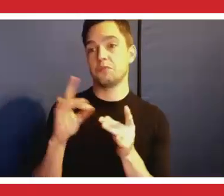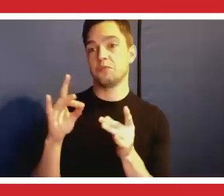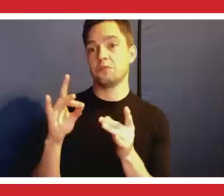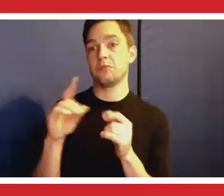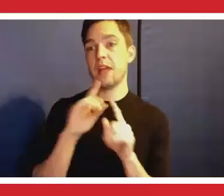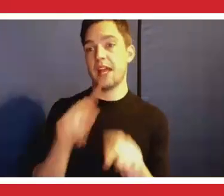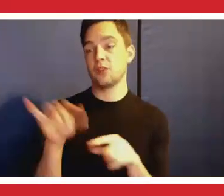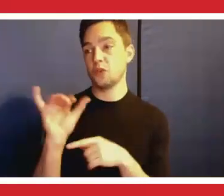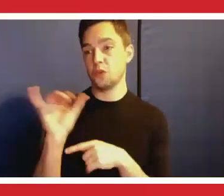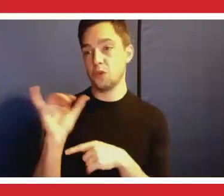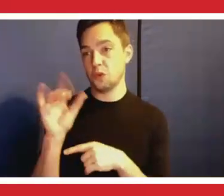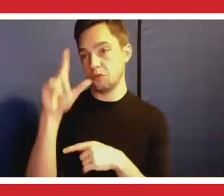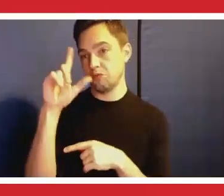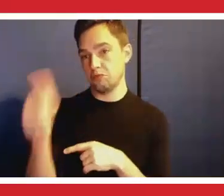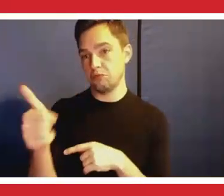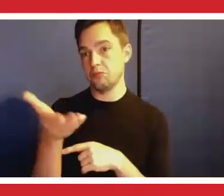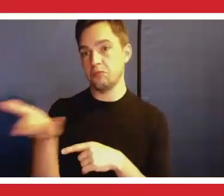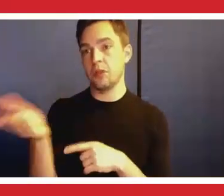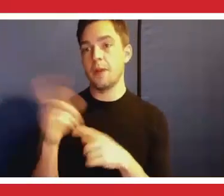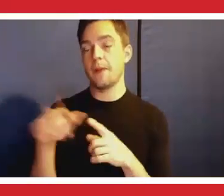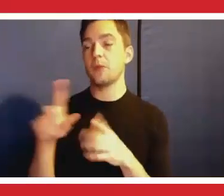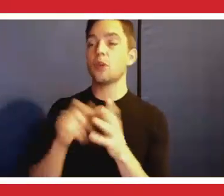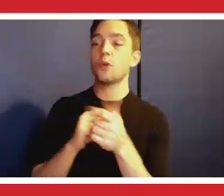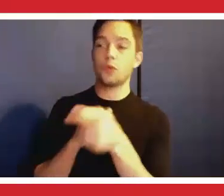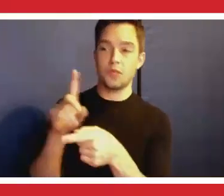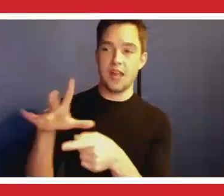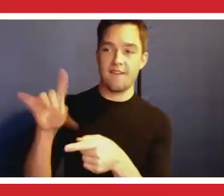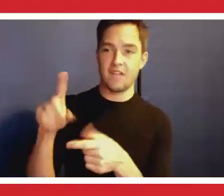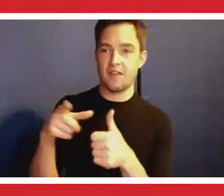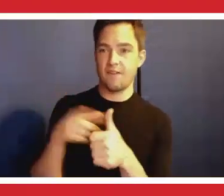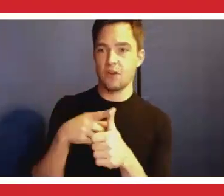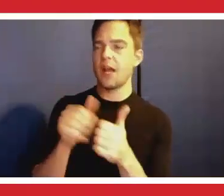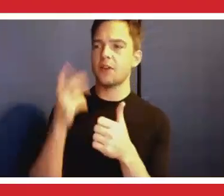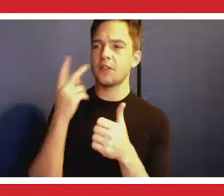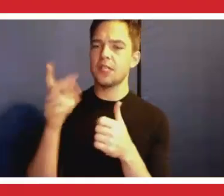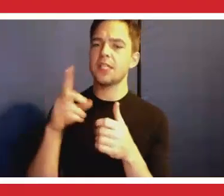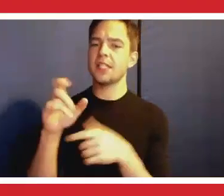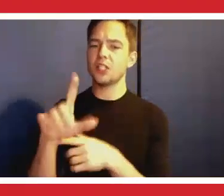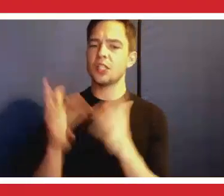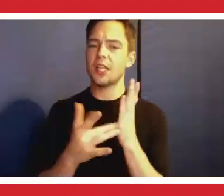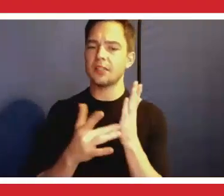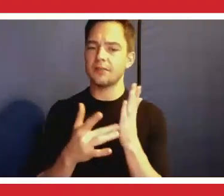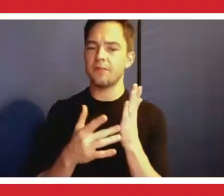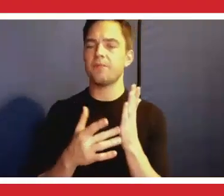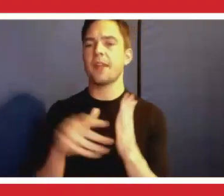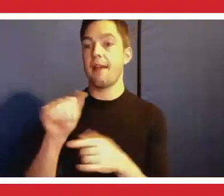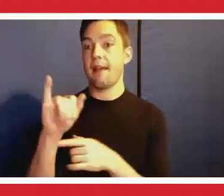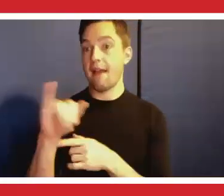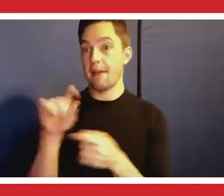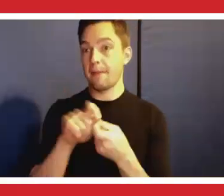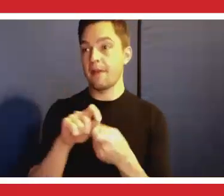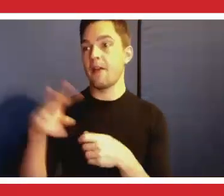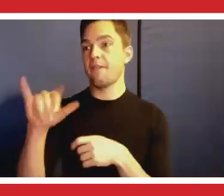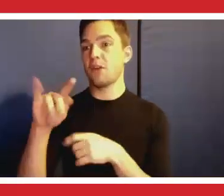question as well, please do. But starting with you, David, how do you see digital technologies, namely artificial intelligence and virtual